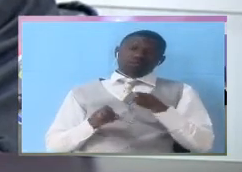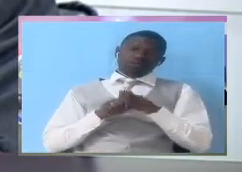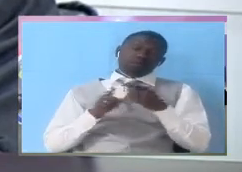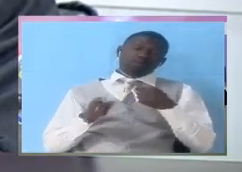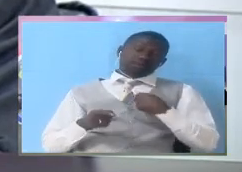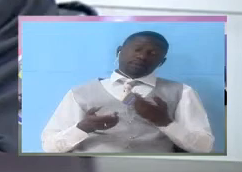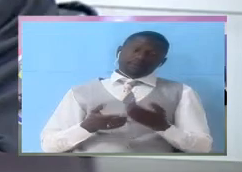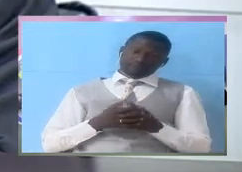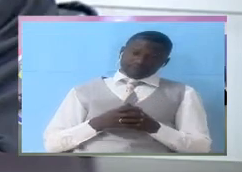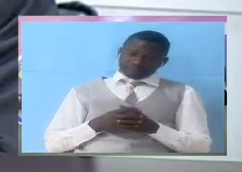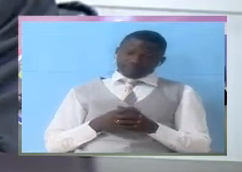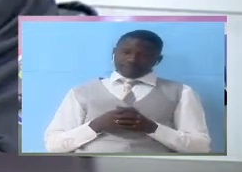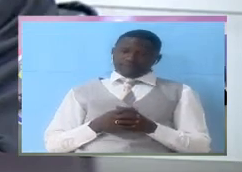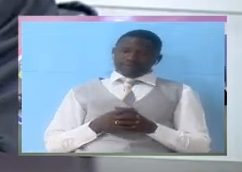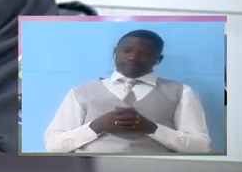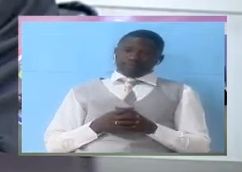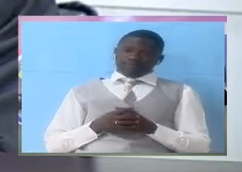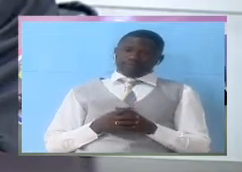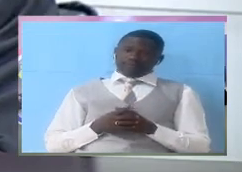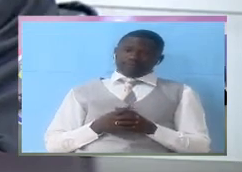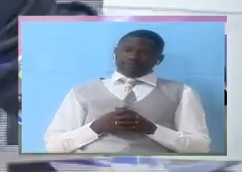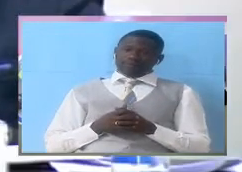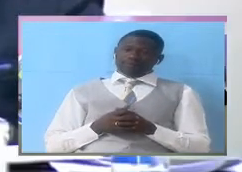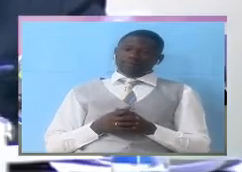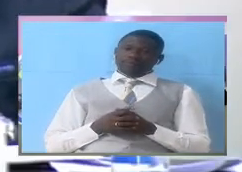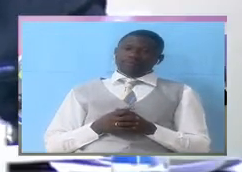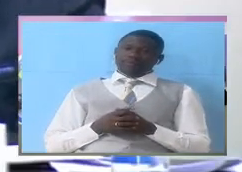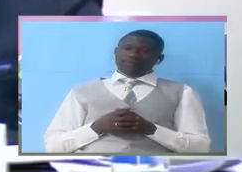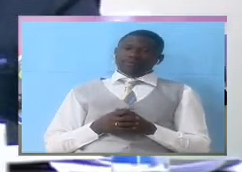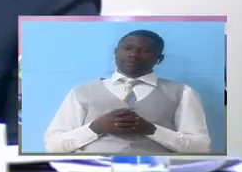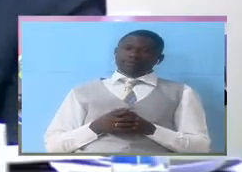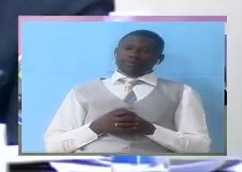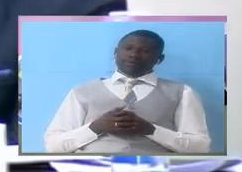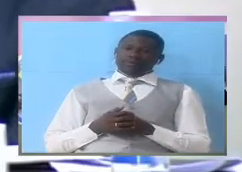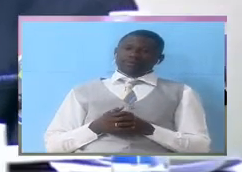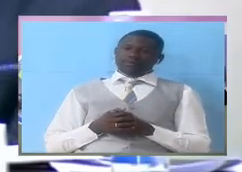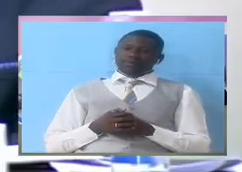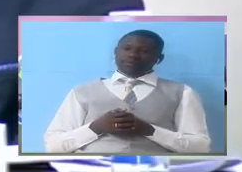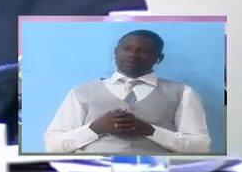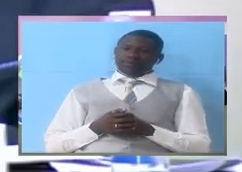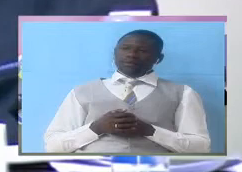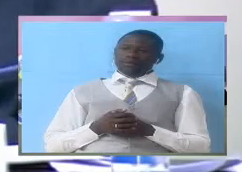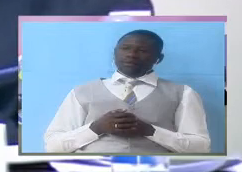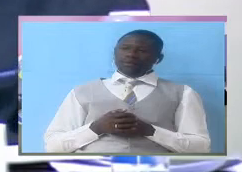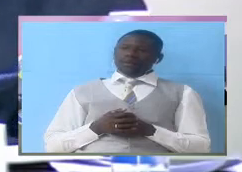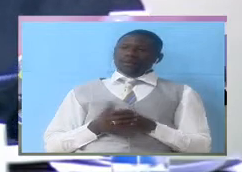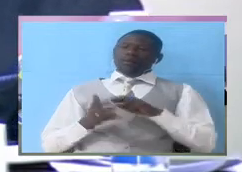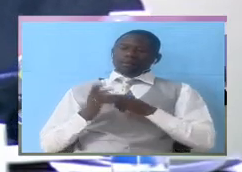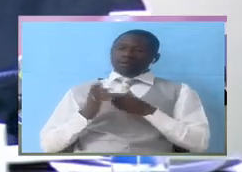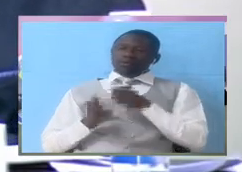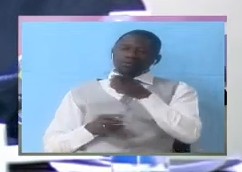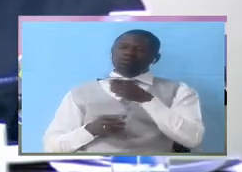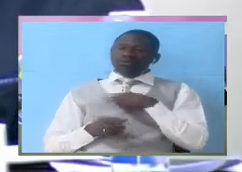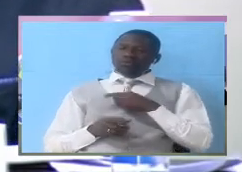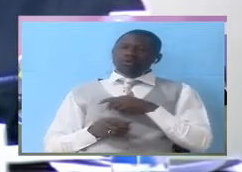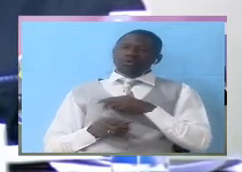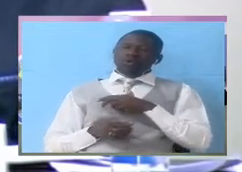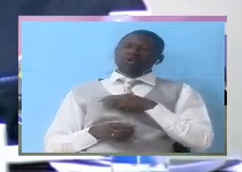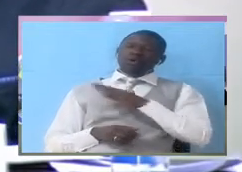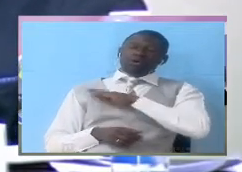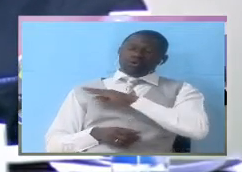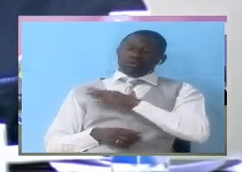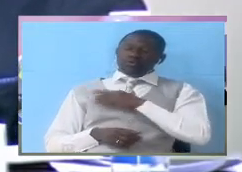ak mbir ci mbir momu ak man. In essence, you are also a formal conduit